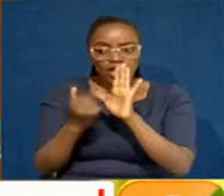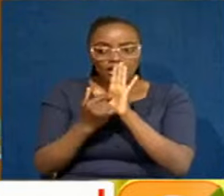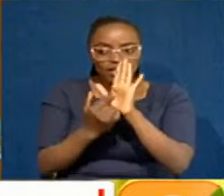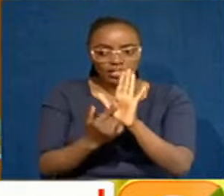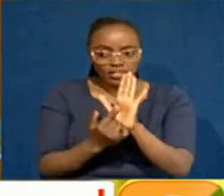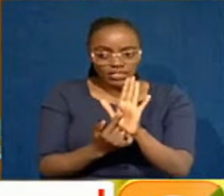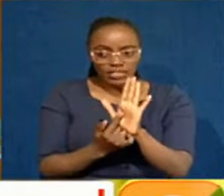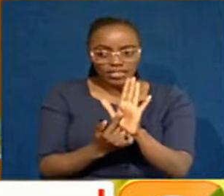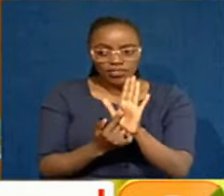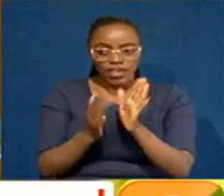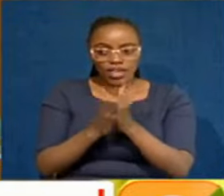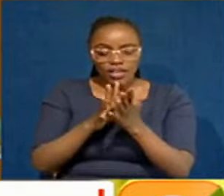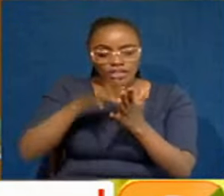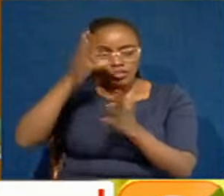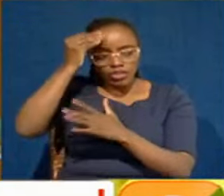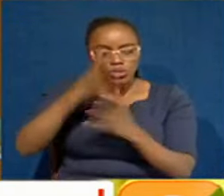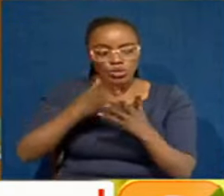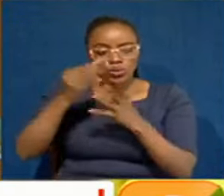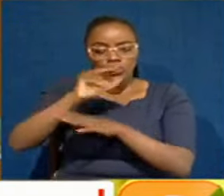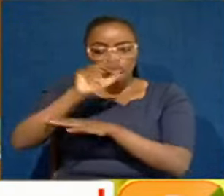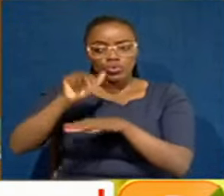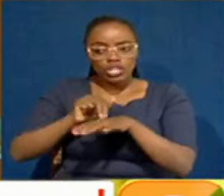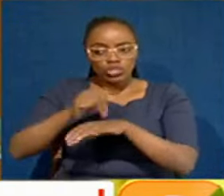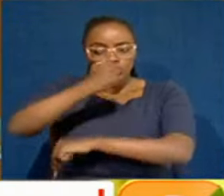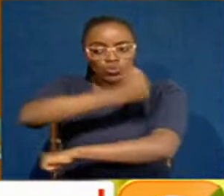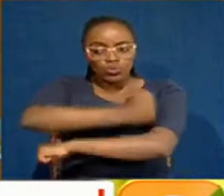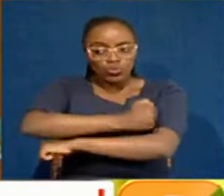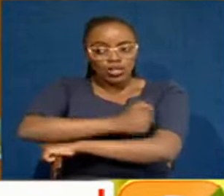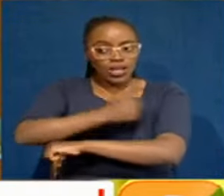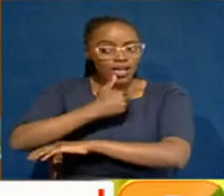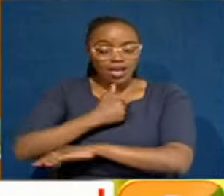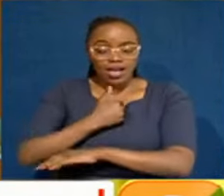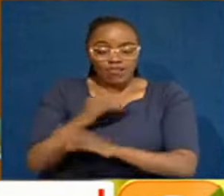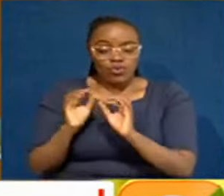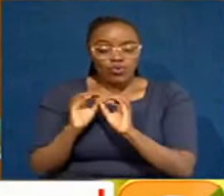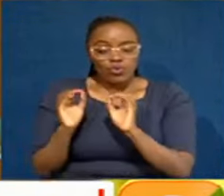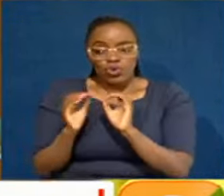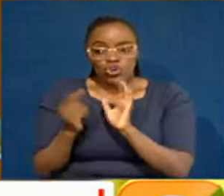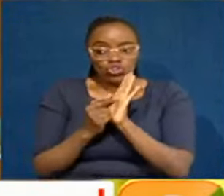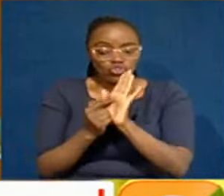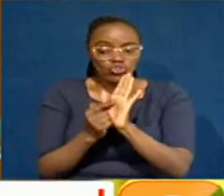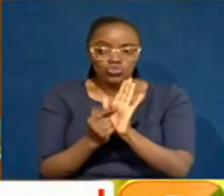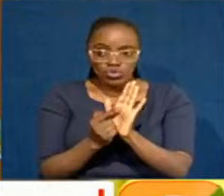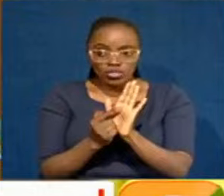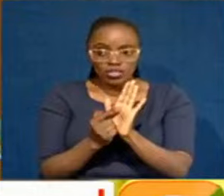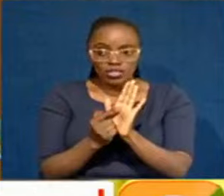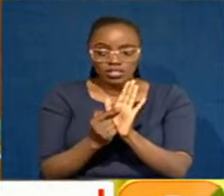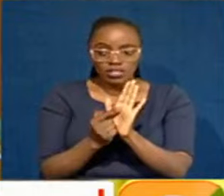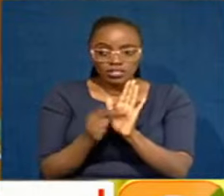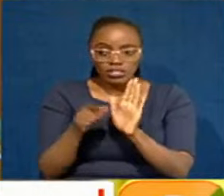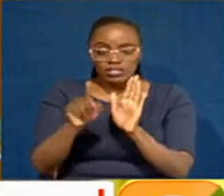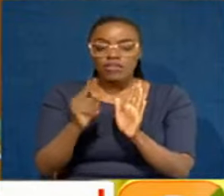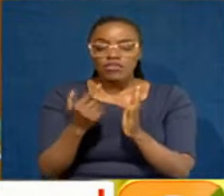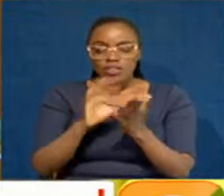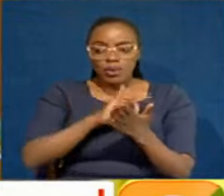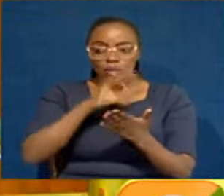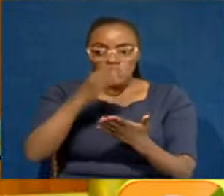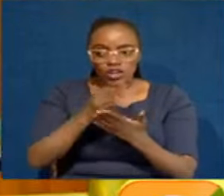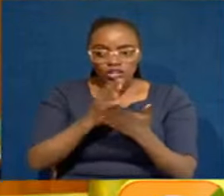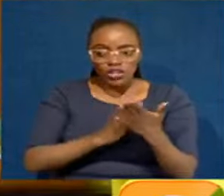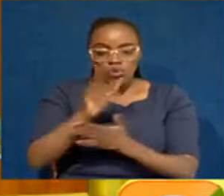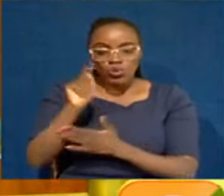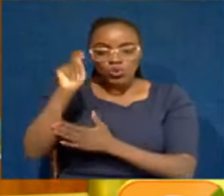indicator, and the students went to national schools and they have not demonstrated that they were funded